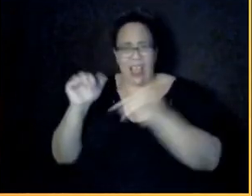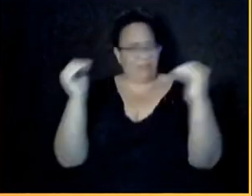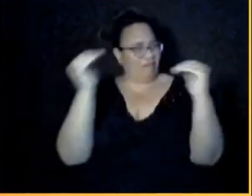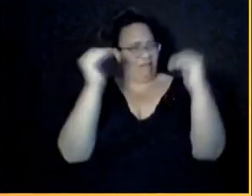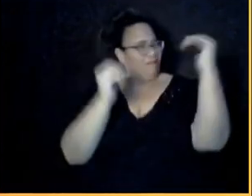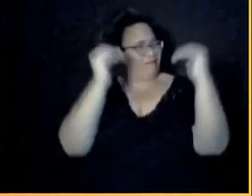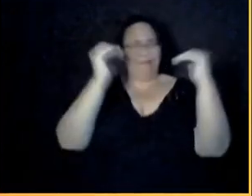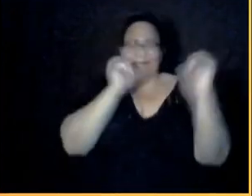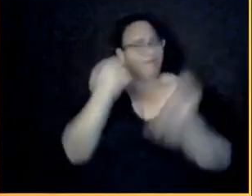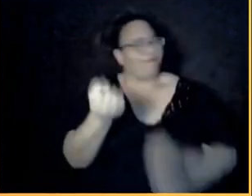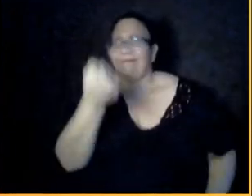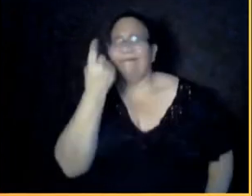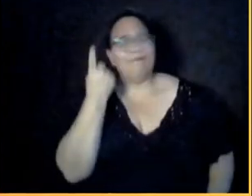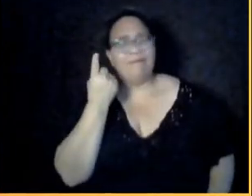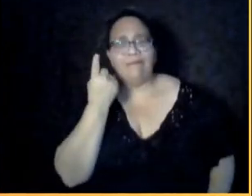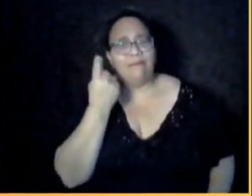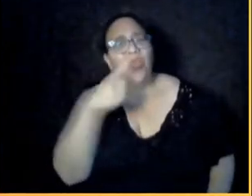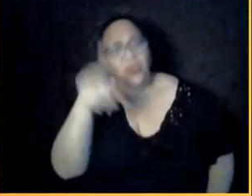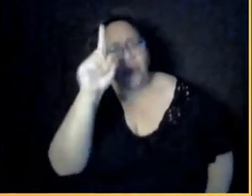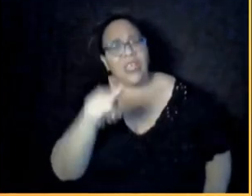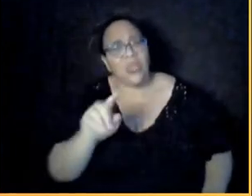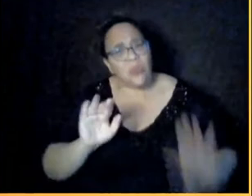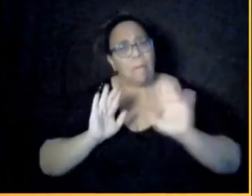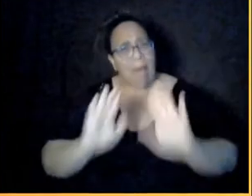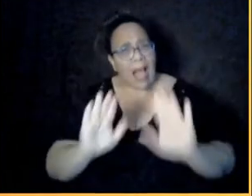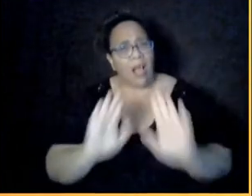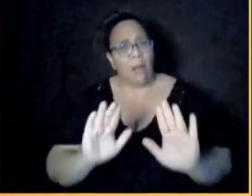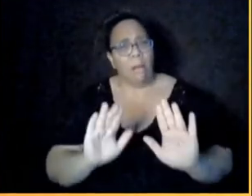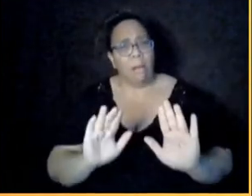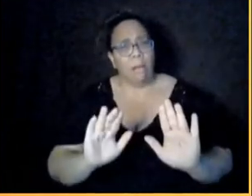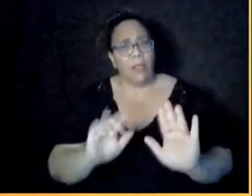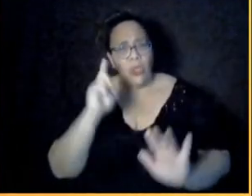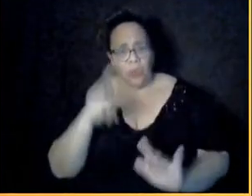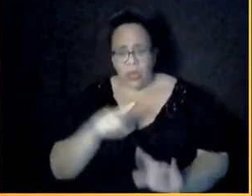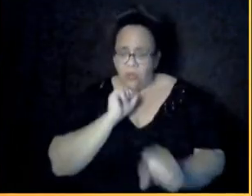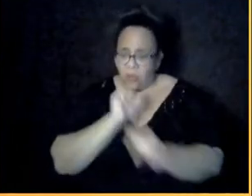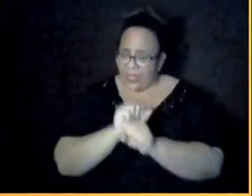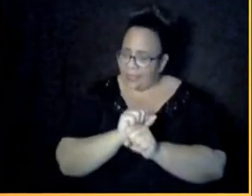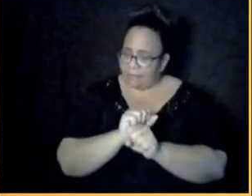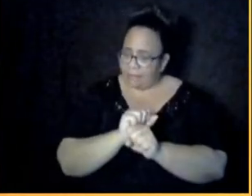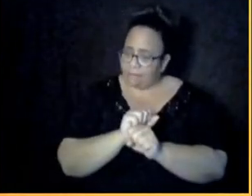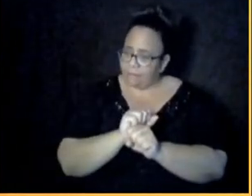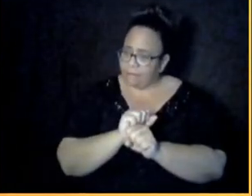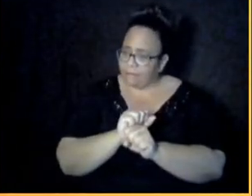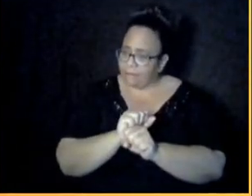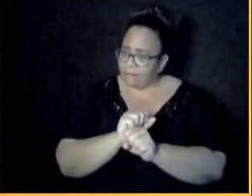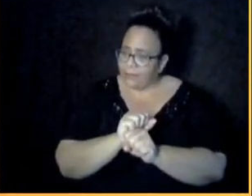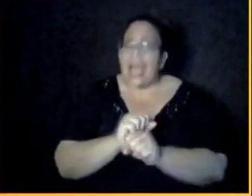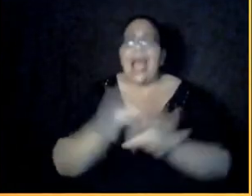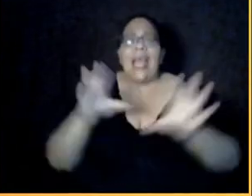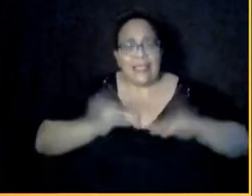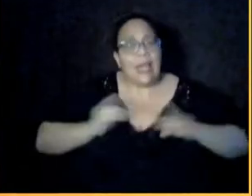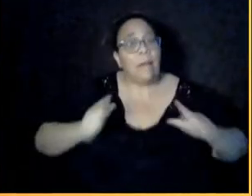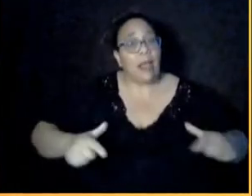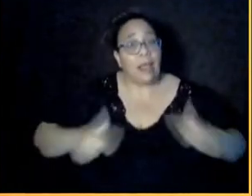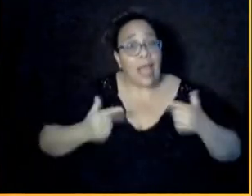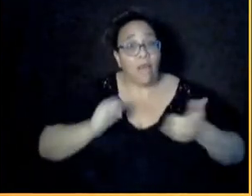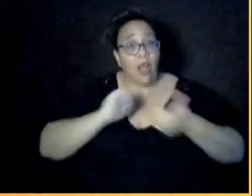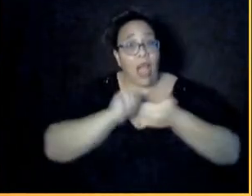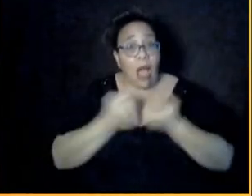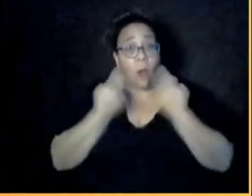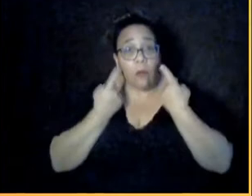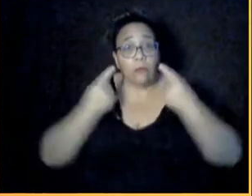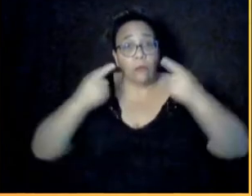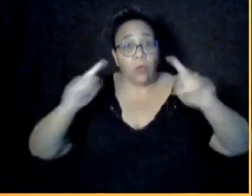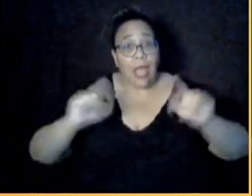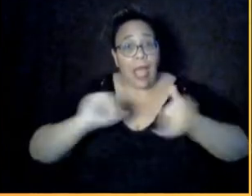no sense. Like, you guys need to back off. You guys need to, like, accept life for what it is. And